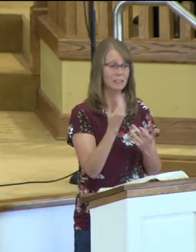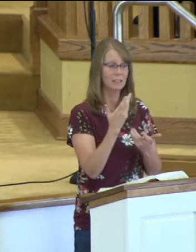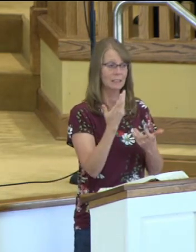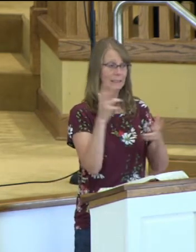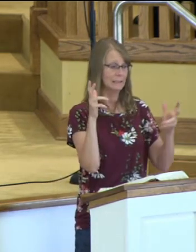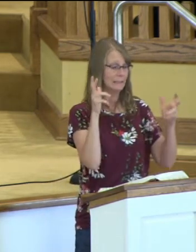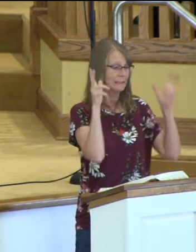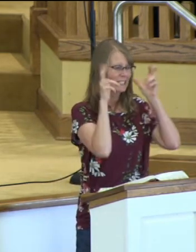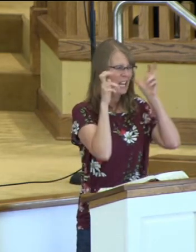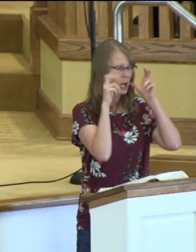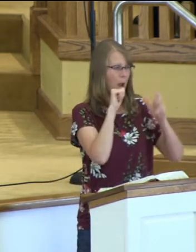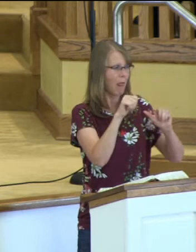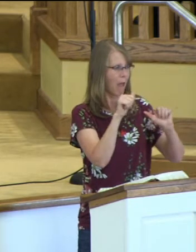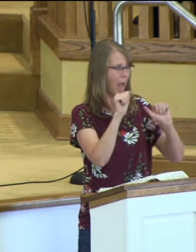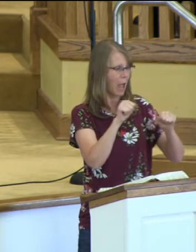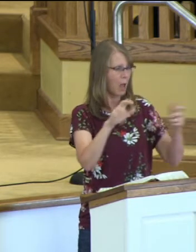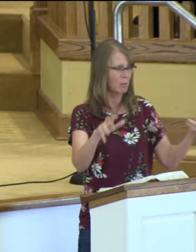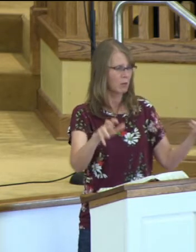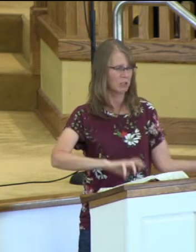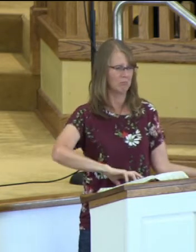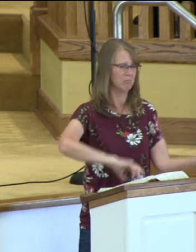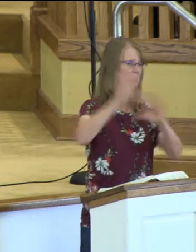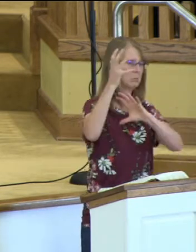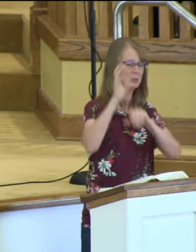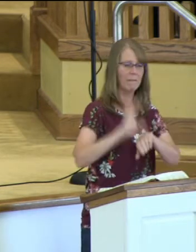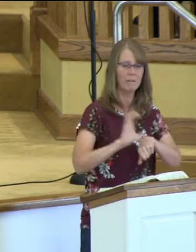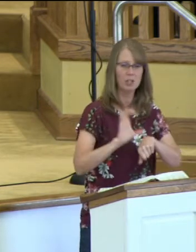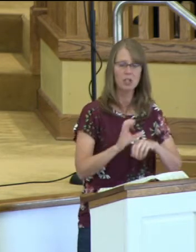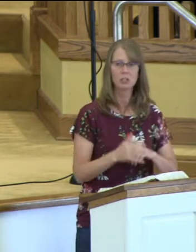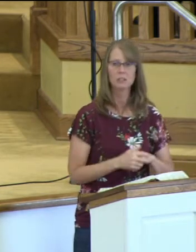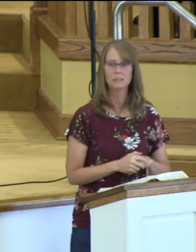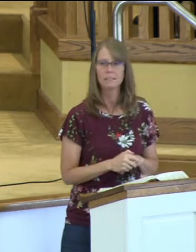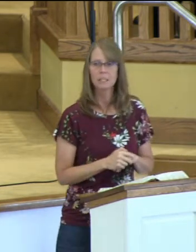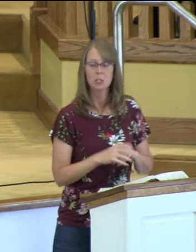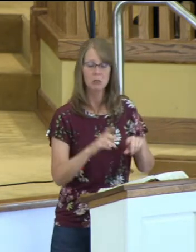to wreck the church in the midst of that.